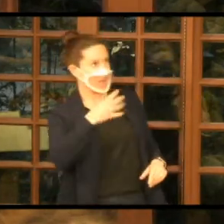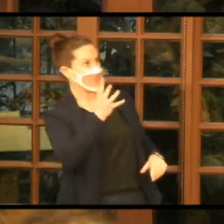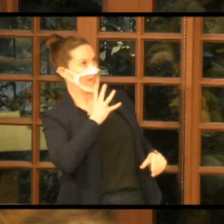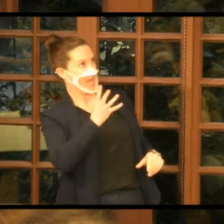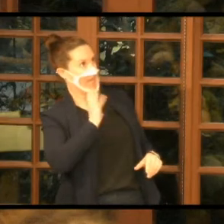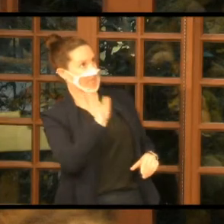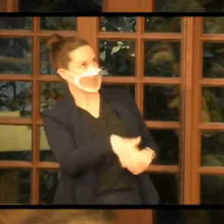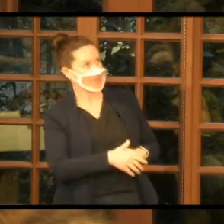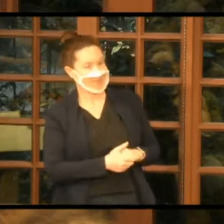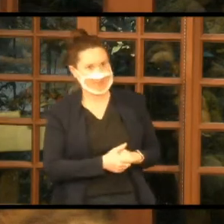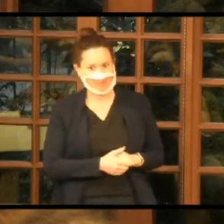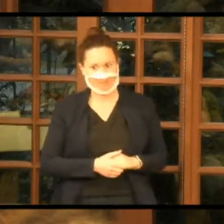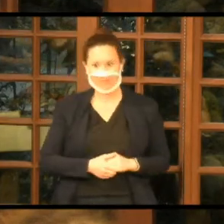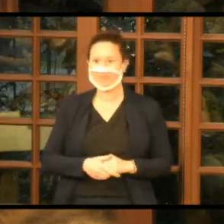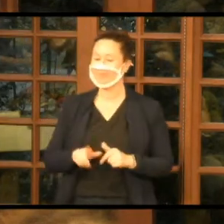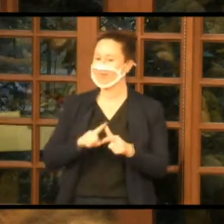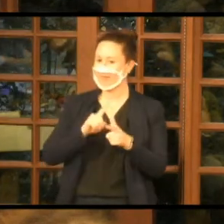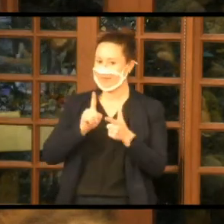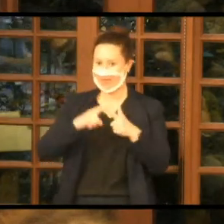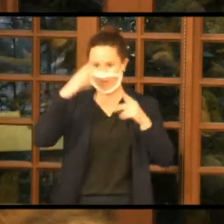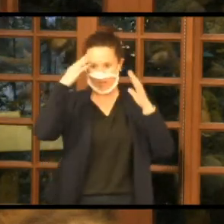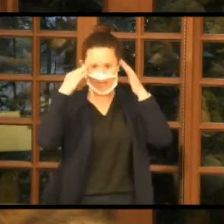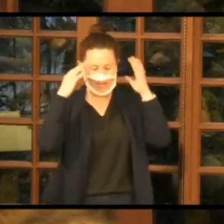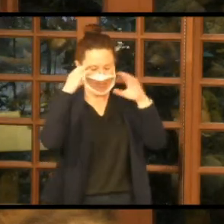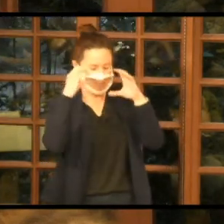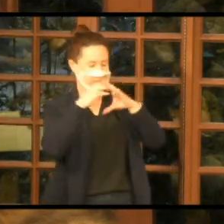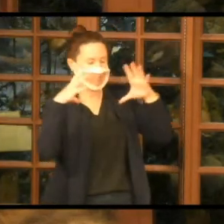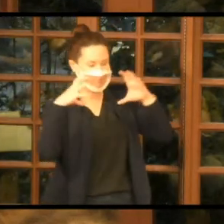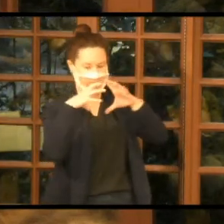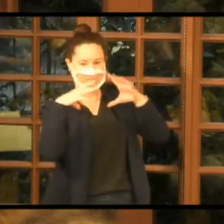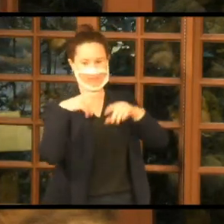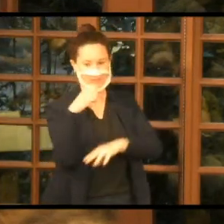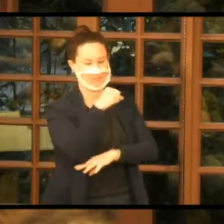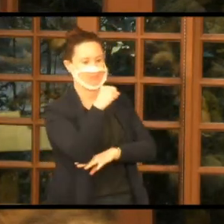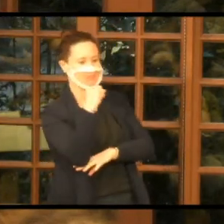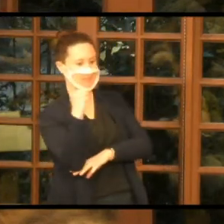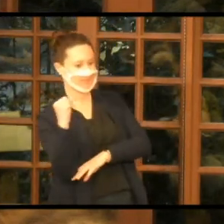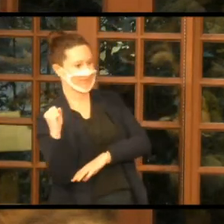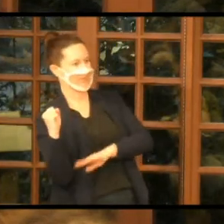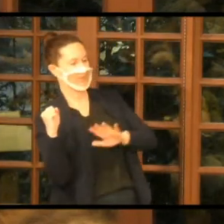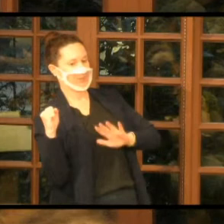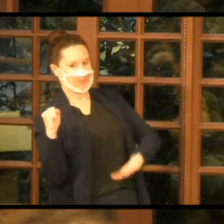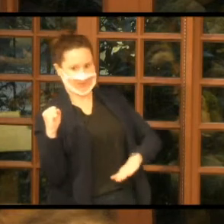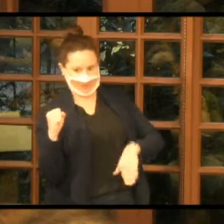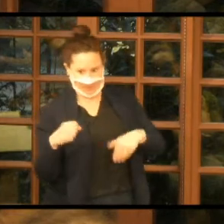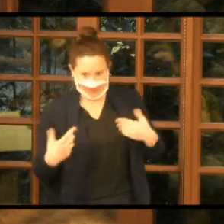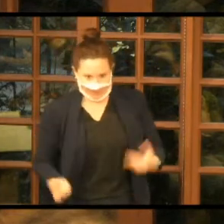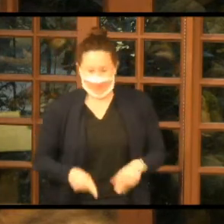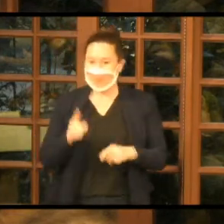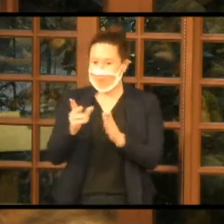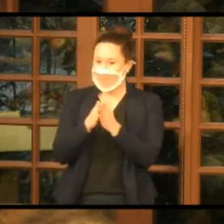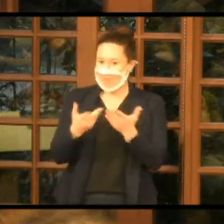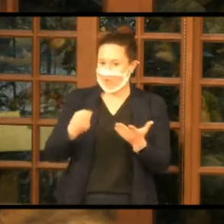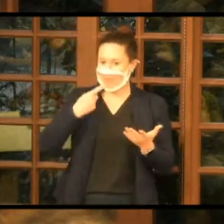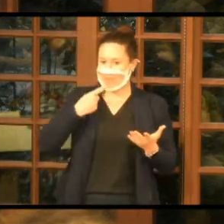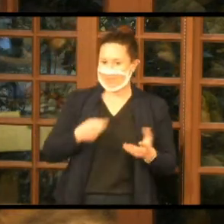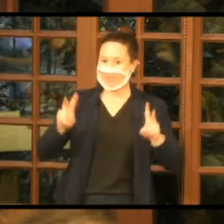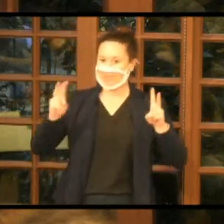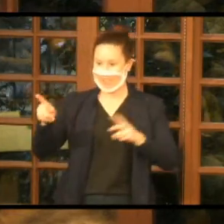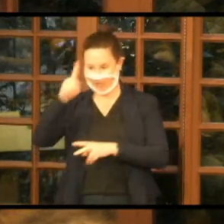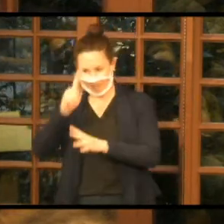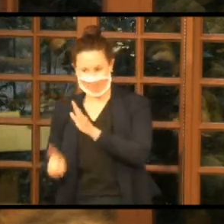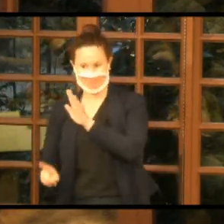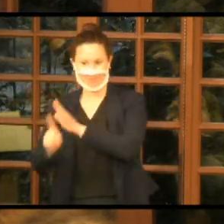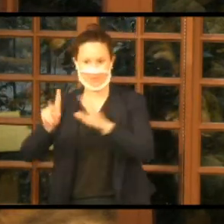Lizelle. Then a throbbing in her head made her lie back down. A phrase from Verity's favorite book by Toni Morrison popped into her